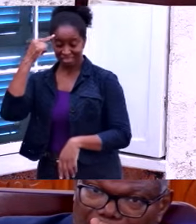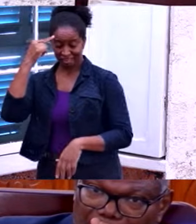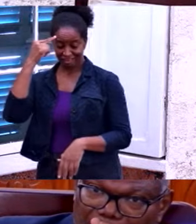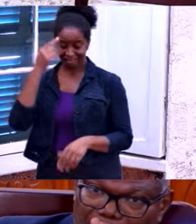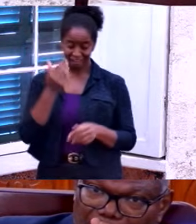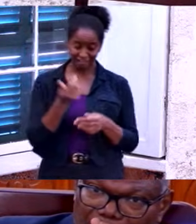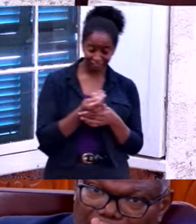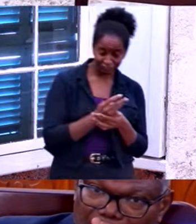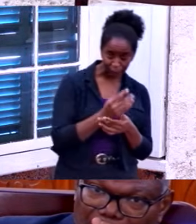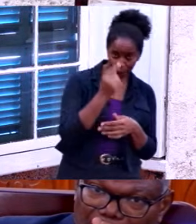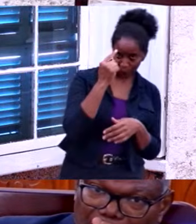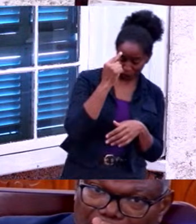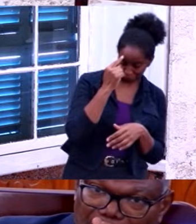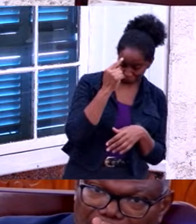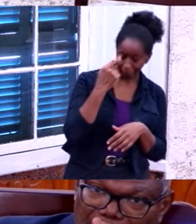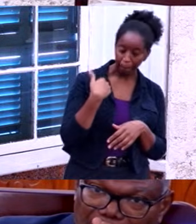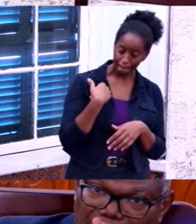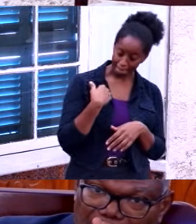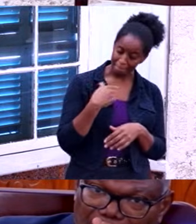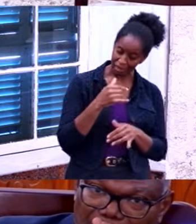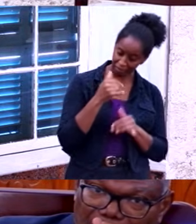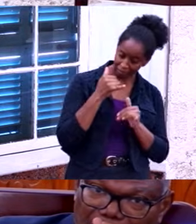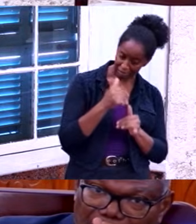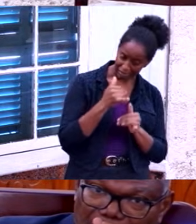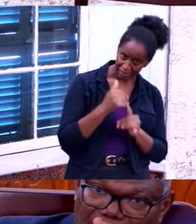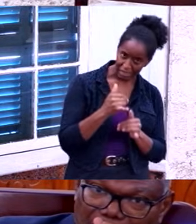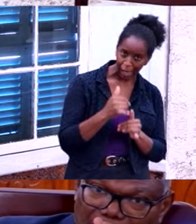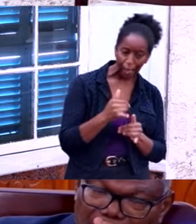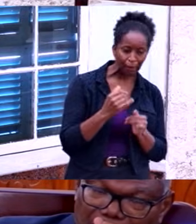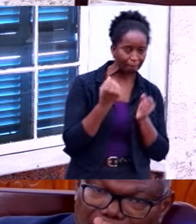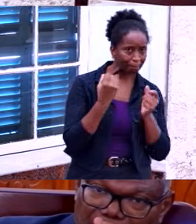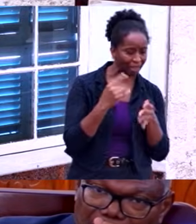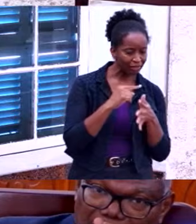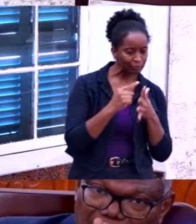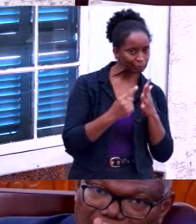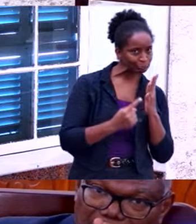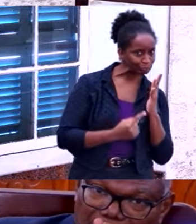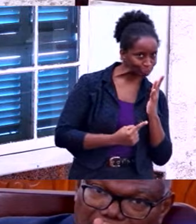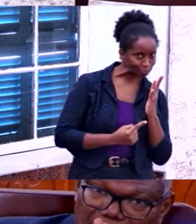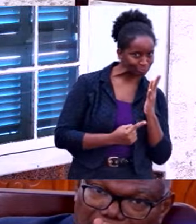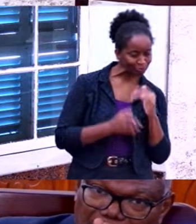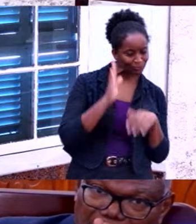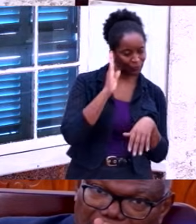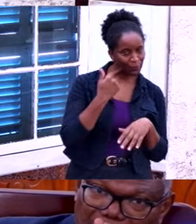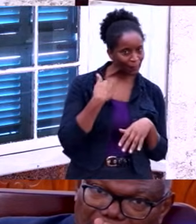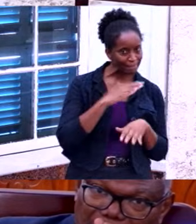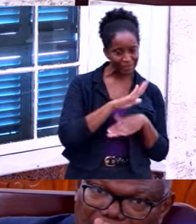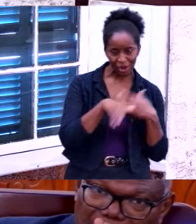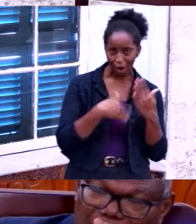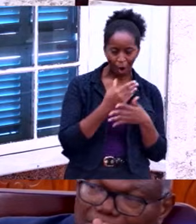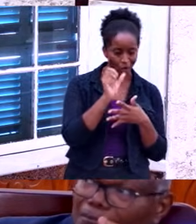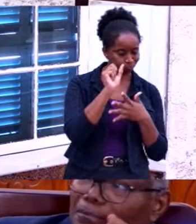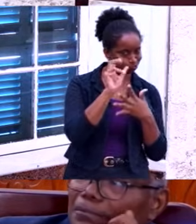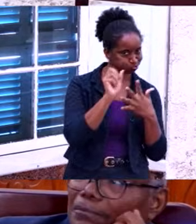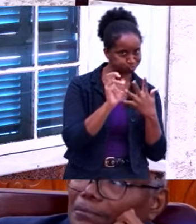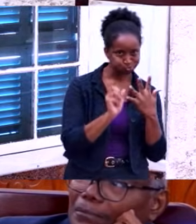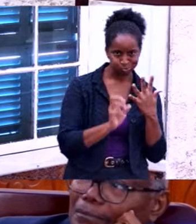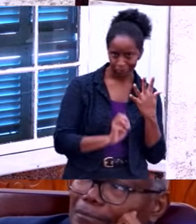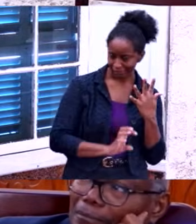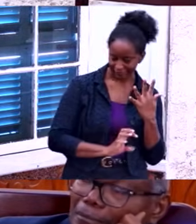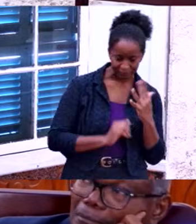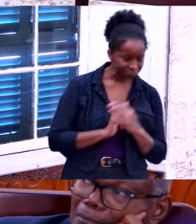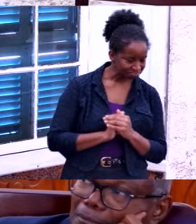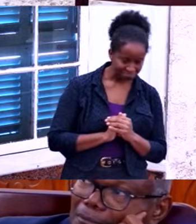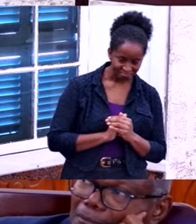Perhaps I should frame it the other way, rather than in the negative, frame it more positively. I was very mindful of the